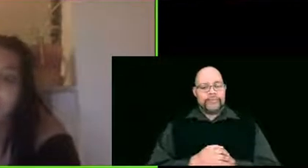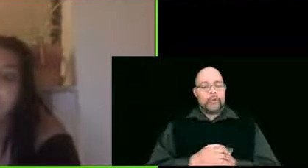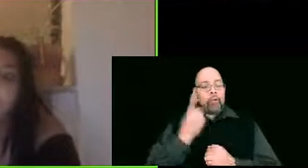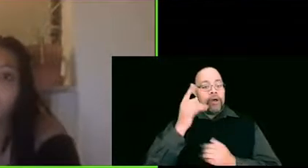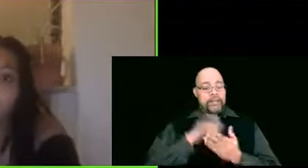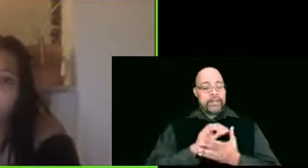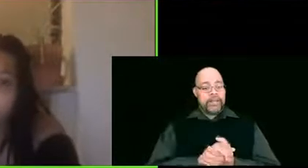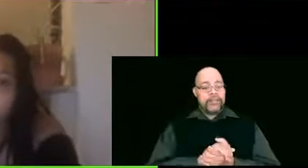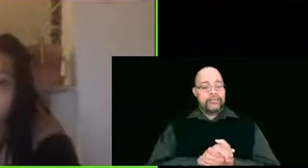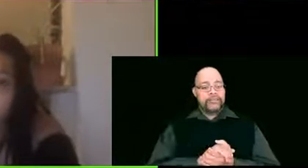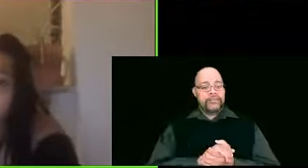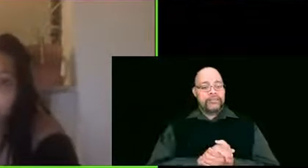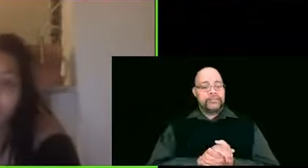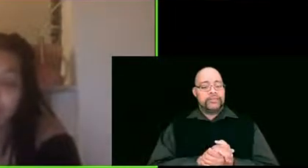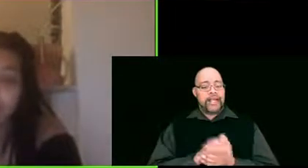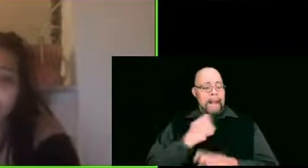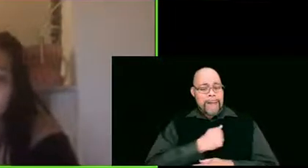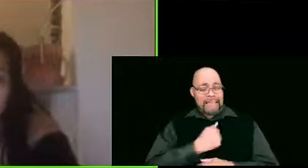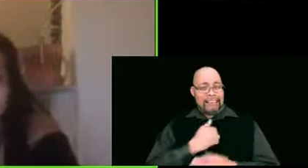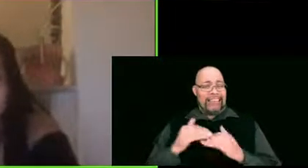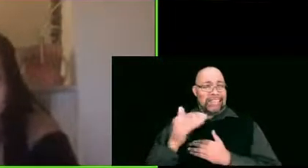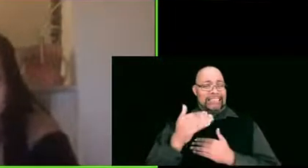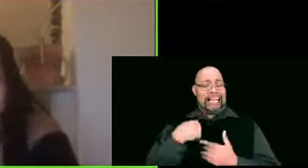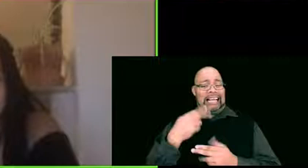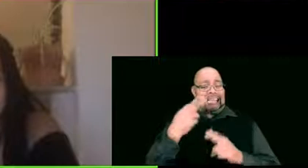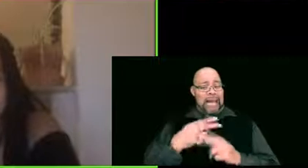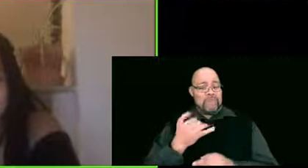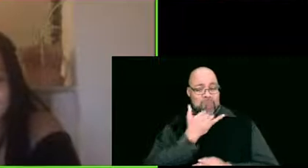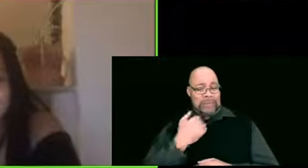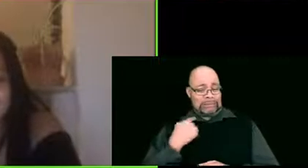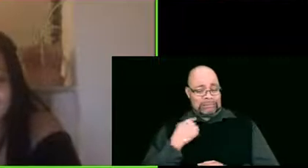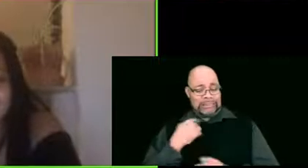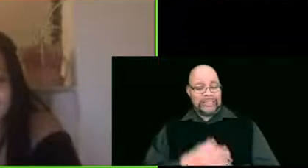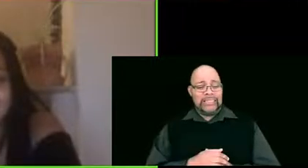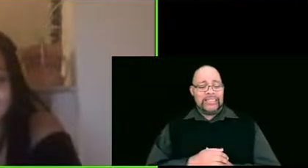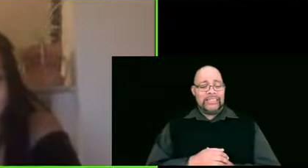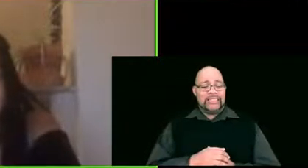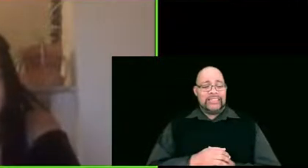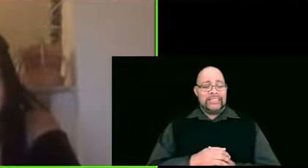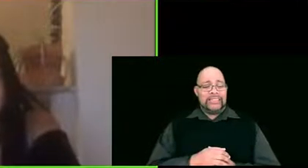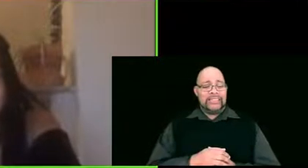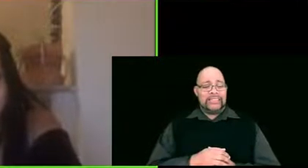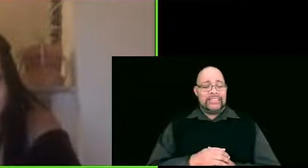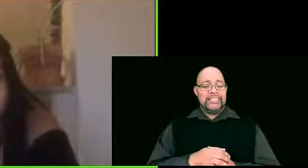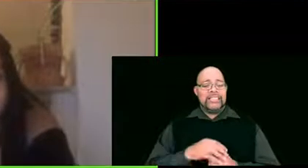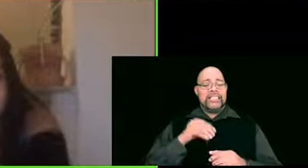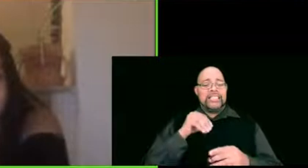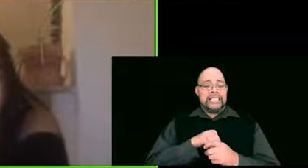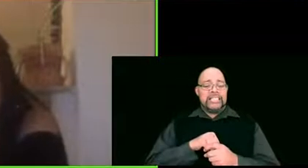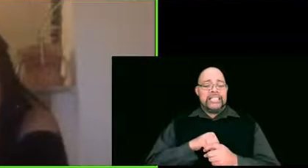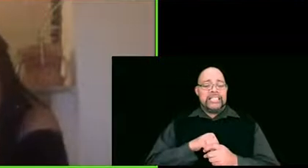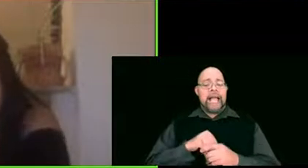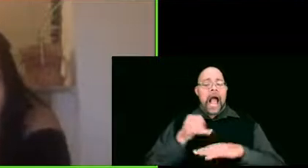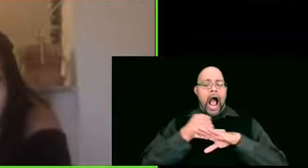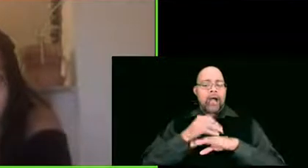and one of them was to, I apologize in advance, I'm definitely going to pronounce this wrong, but the Revillagigedo